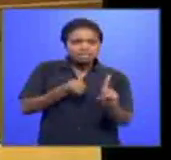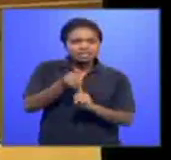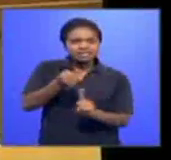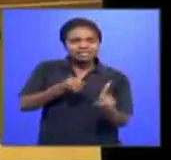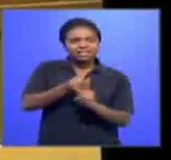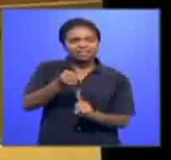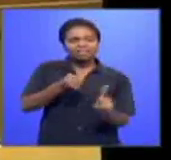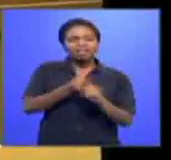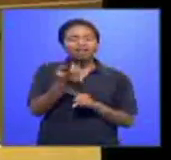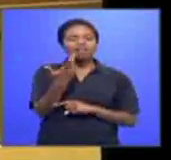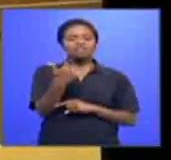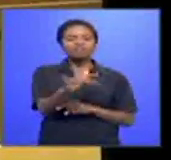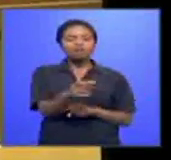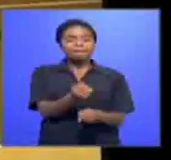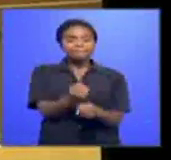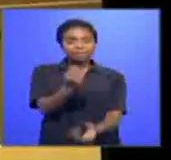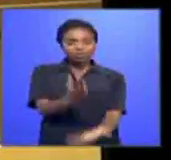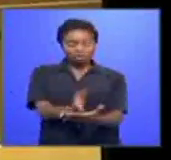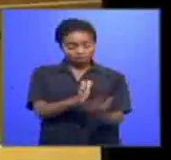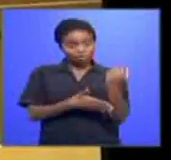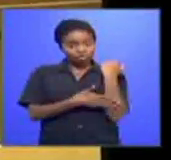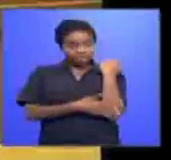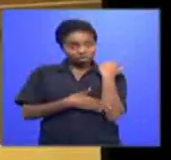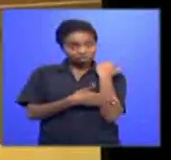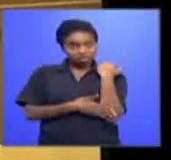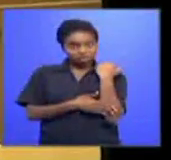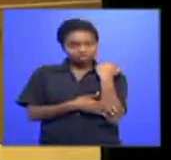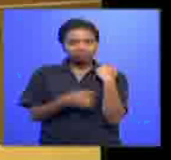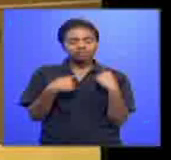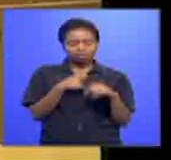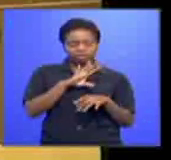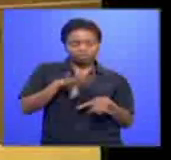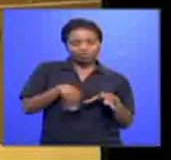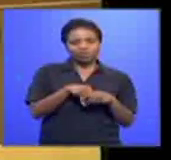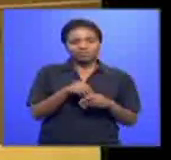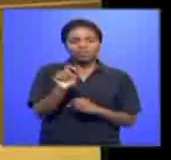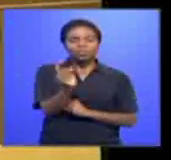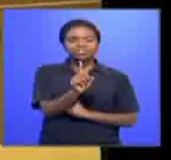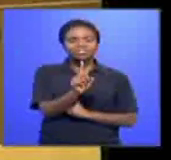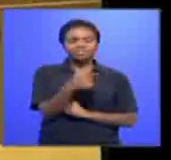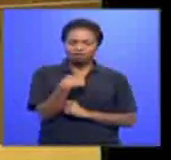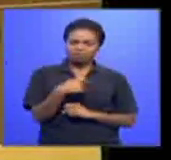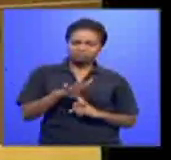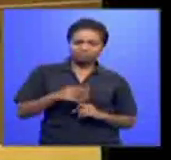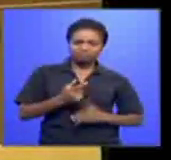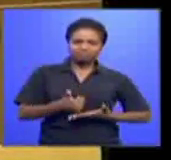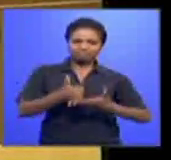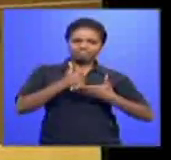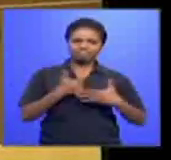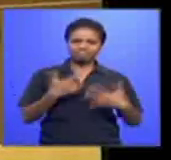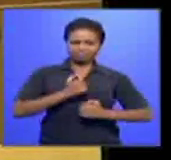the decolonization of our continent, including contributing to our own freedom.